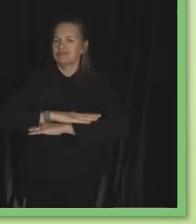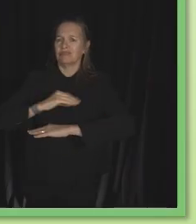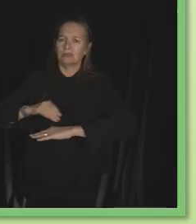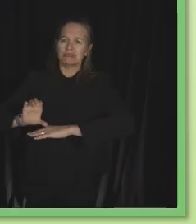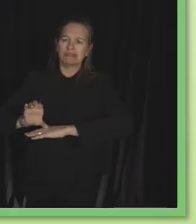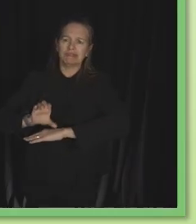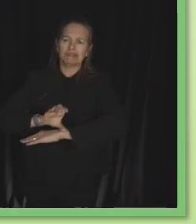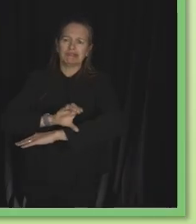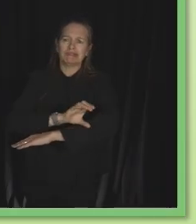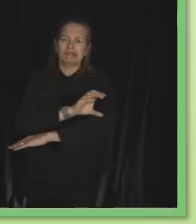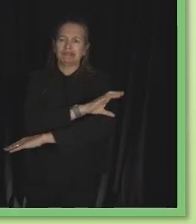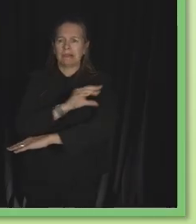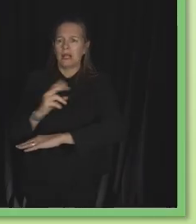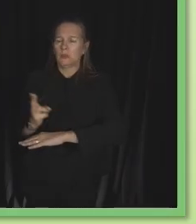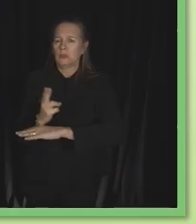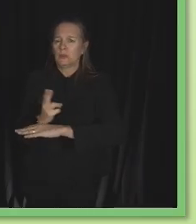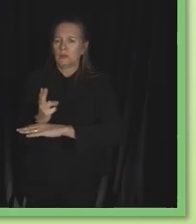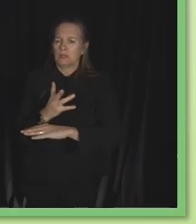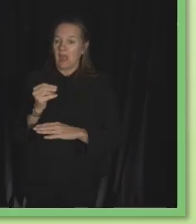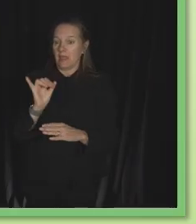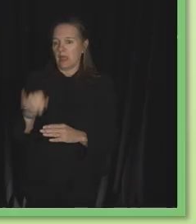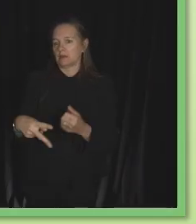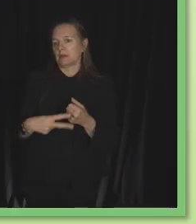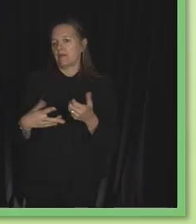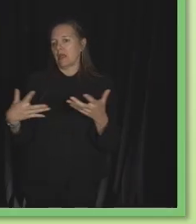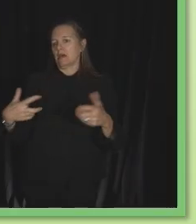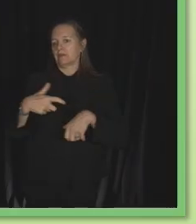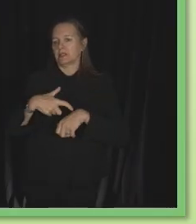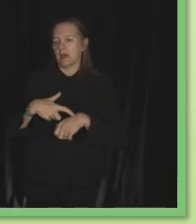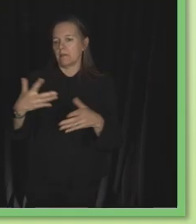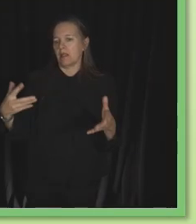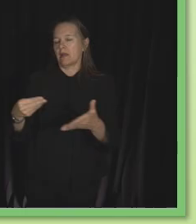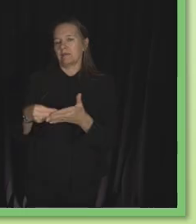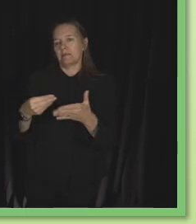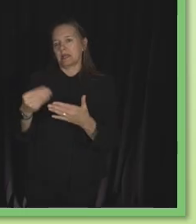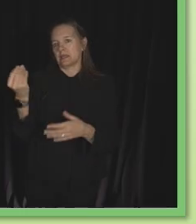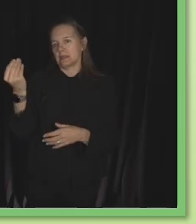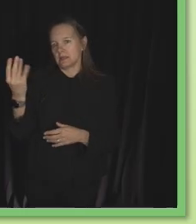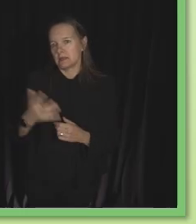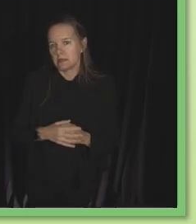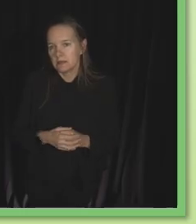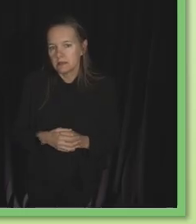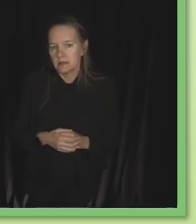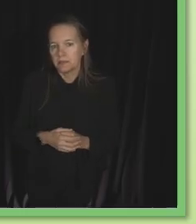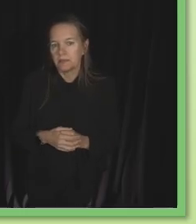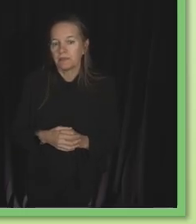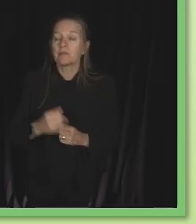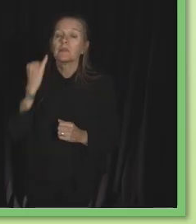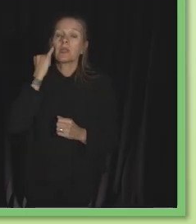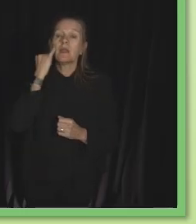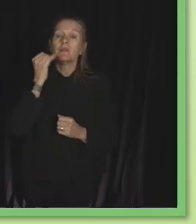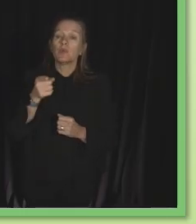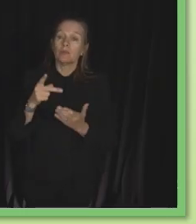have saved us unimaginable time and money. If you're a project